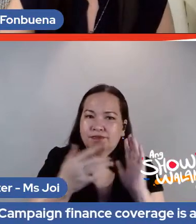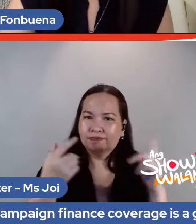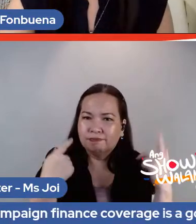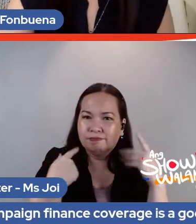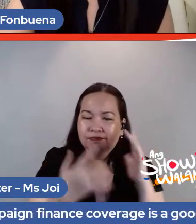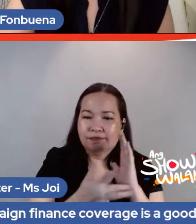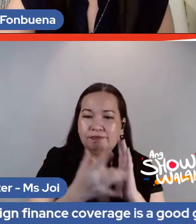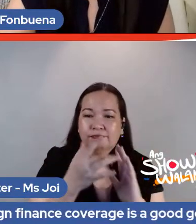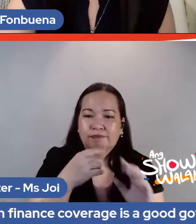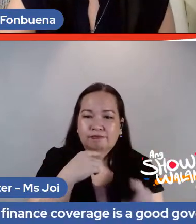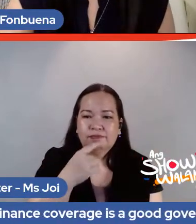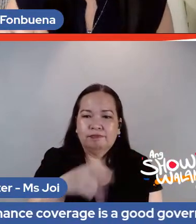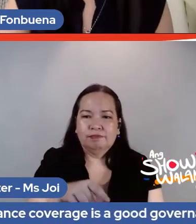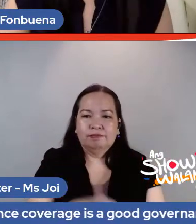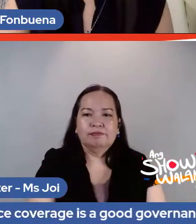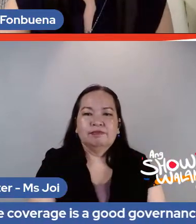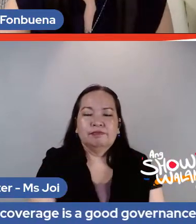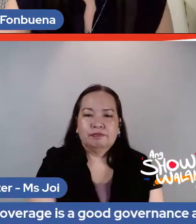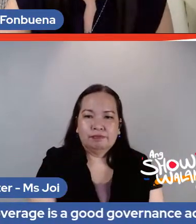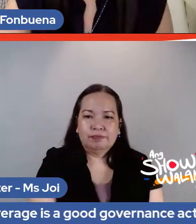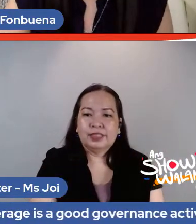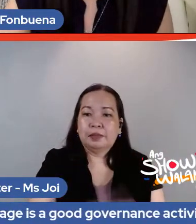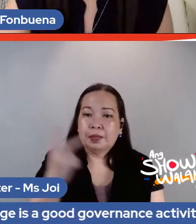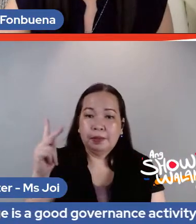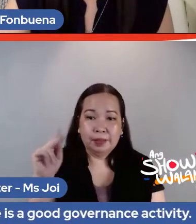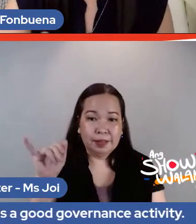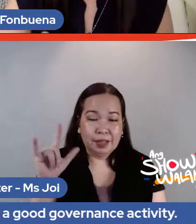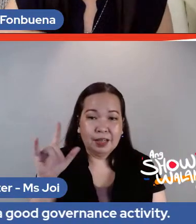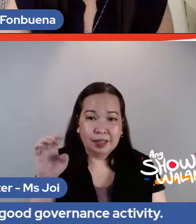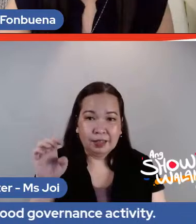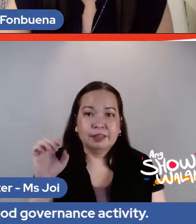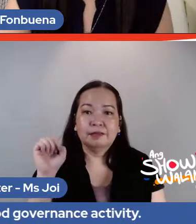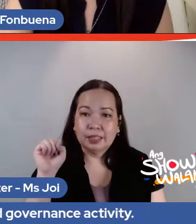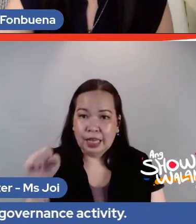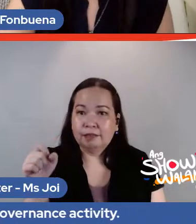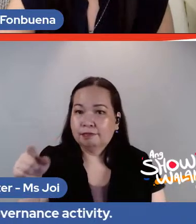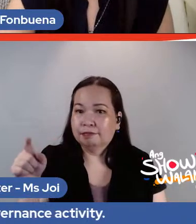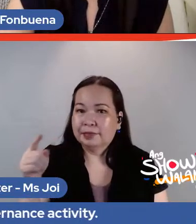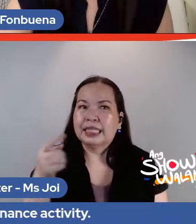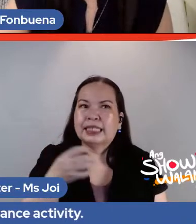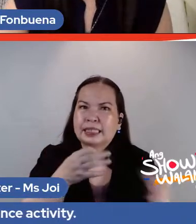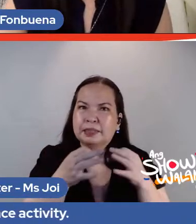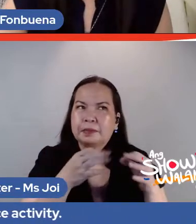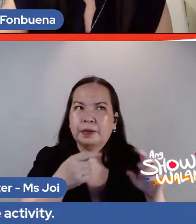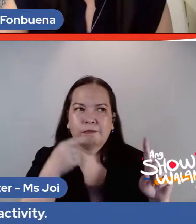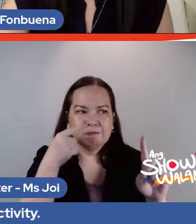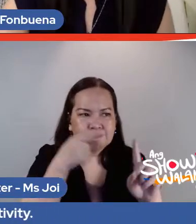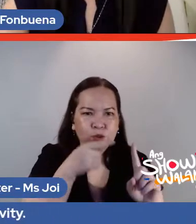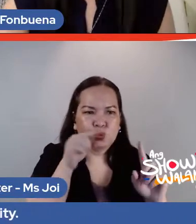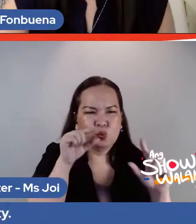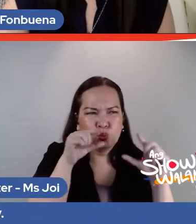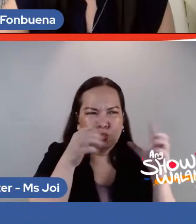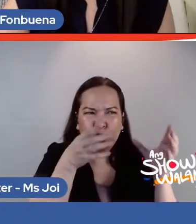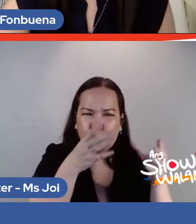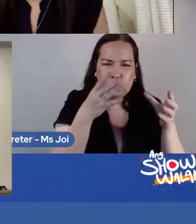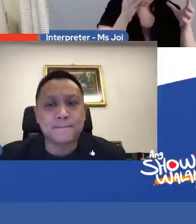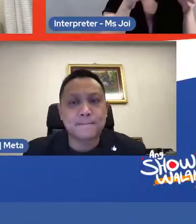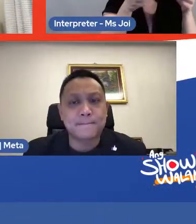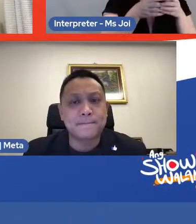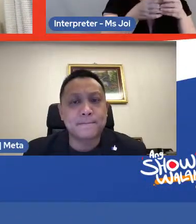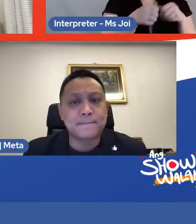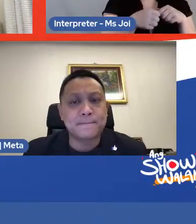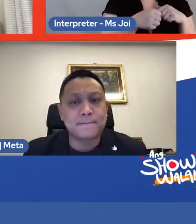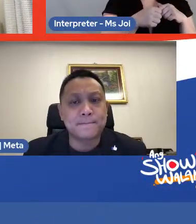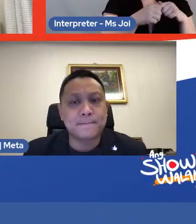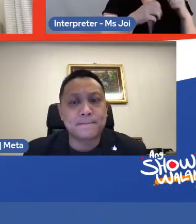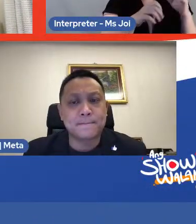Kylie explained this, that allow targeting, or in other cases, micro-targeting, right? For example, meaning